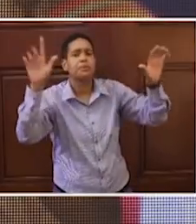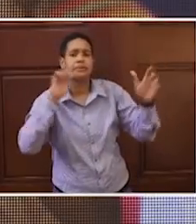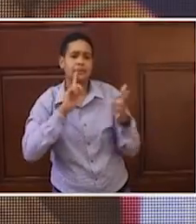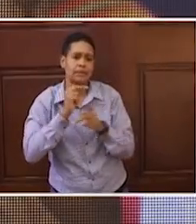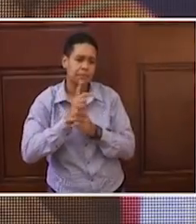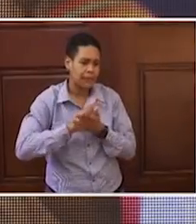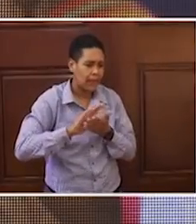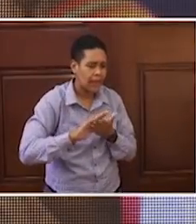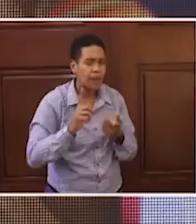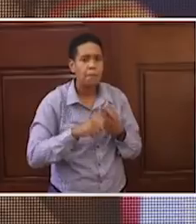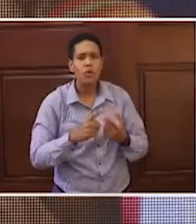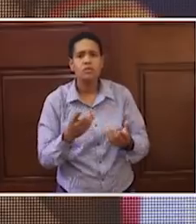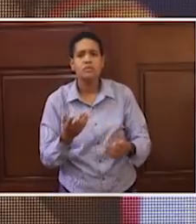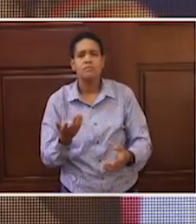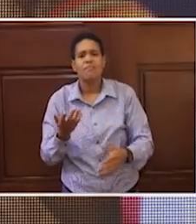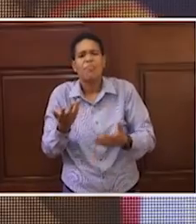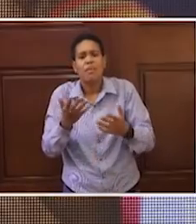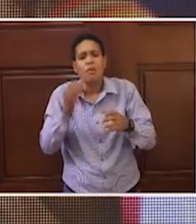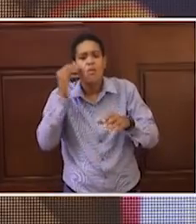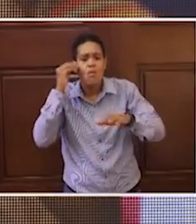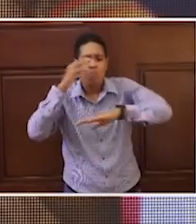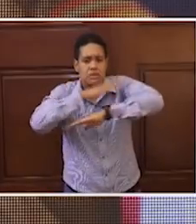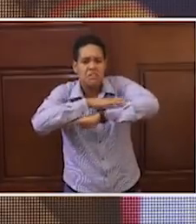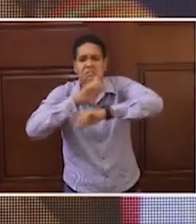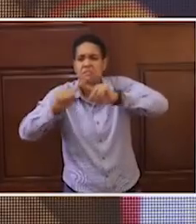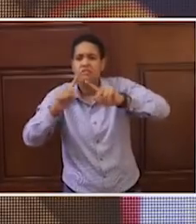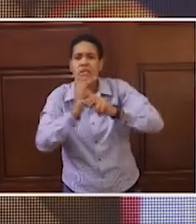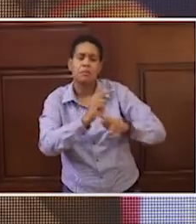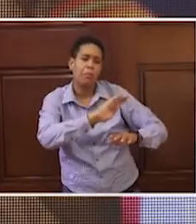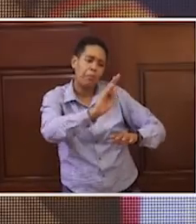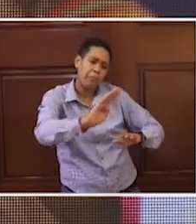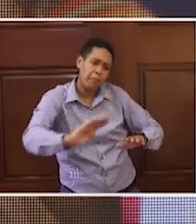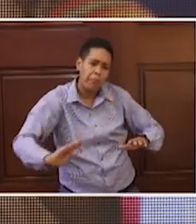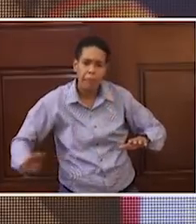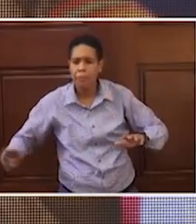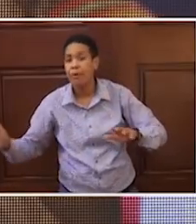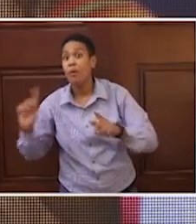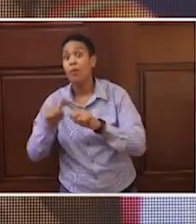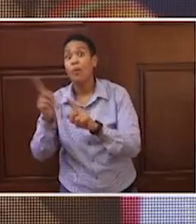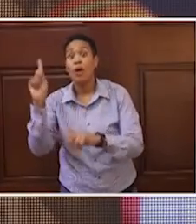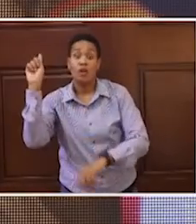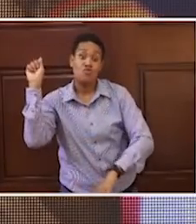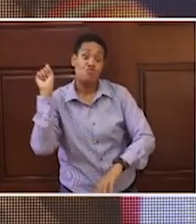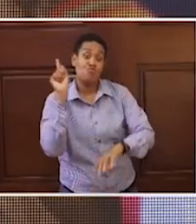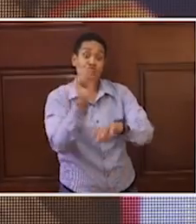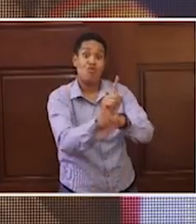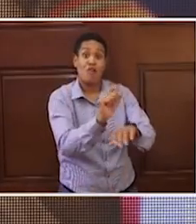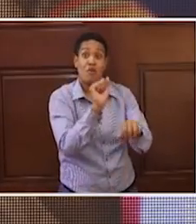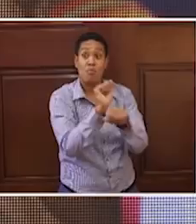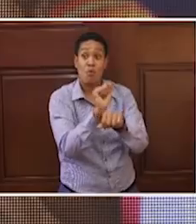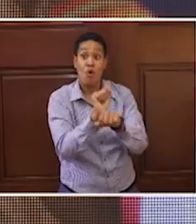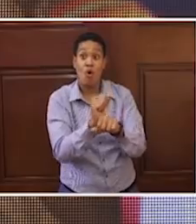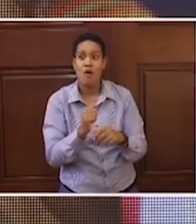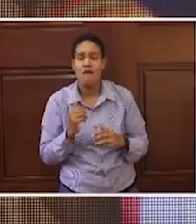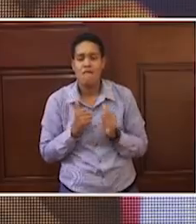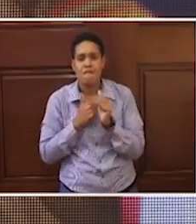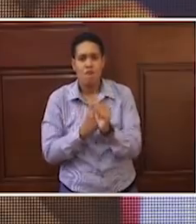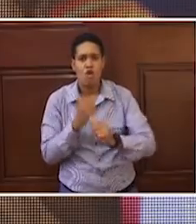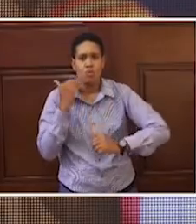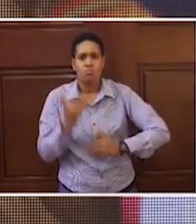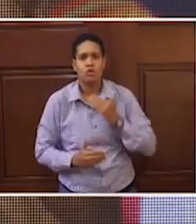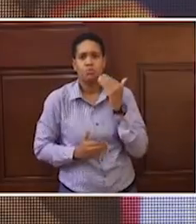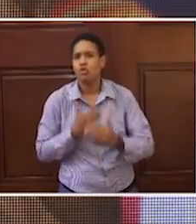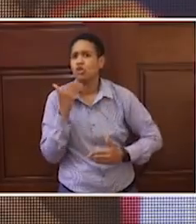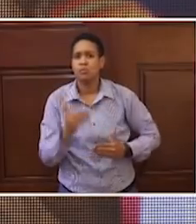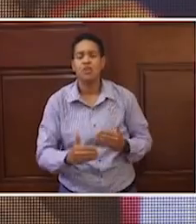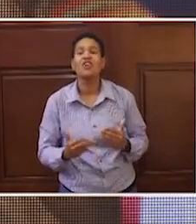and surfaces, that where possible, when you come home from work, you go through with these procedures, that